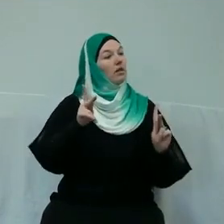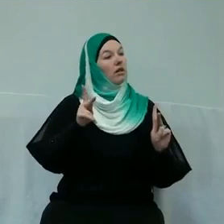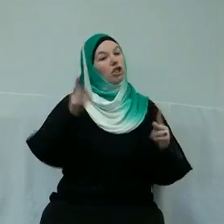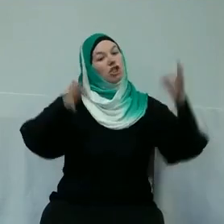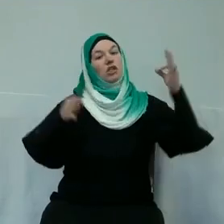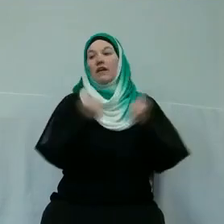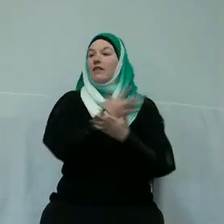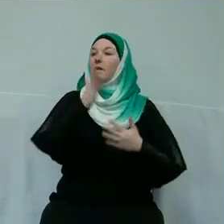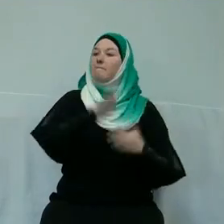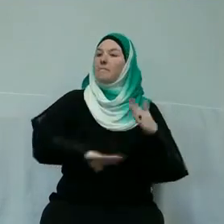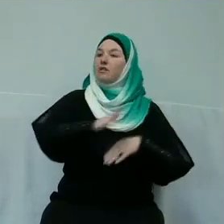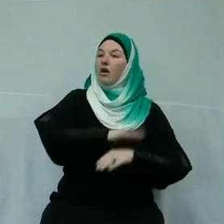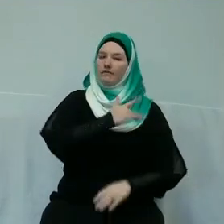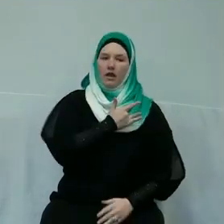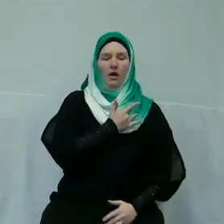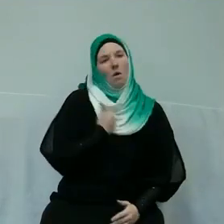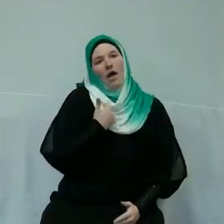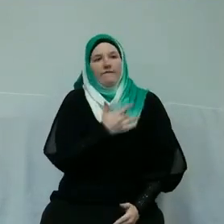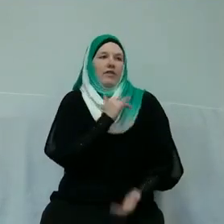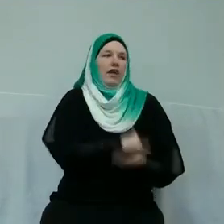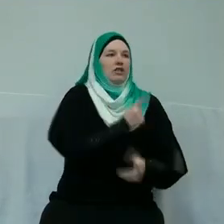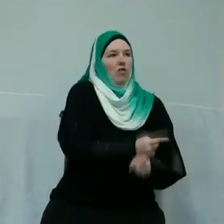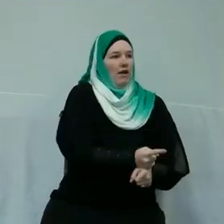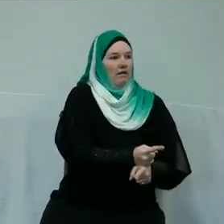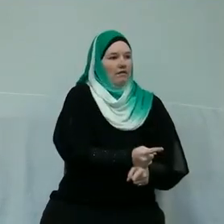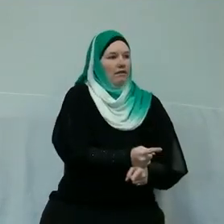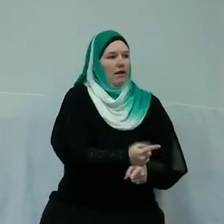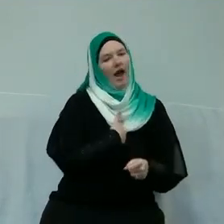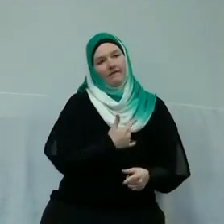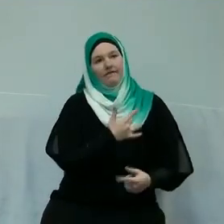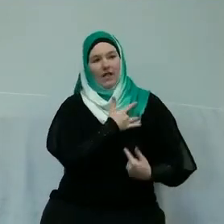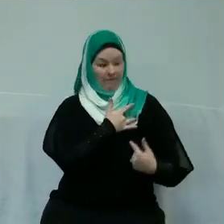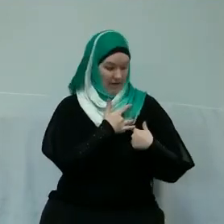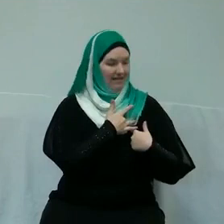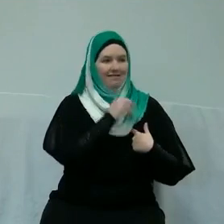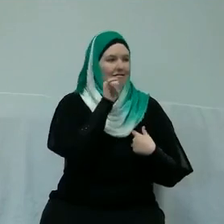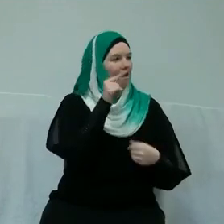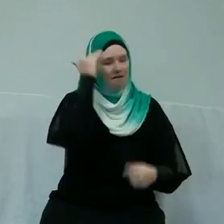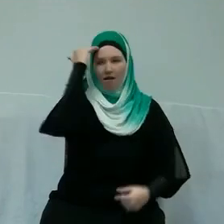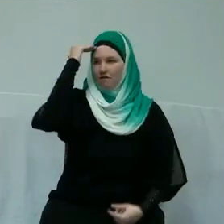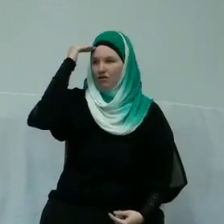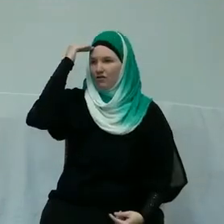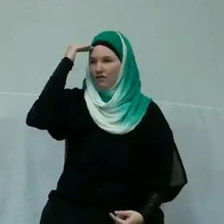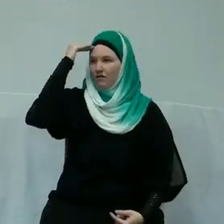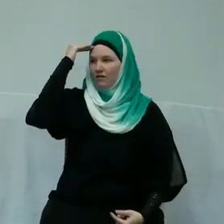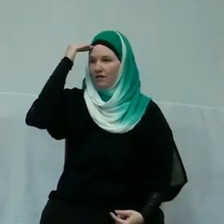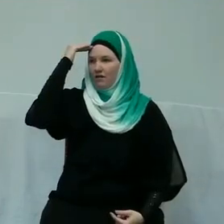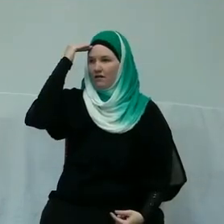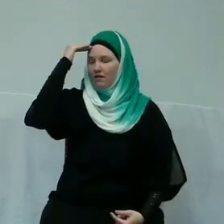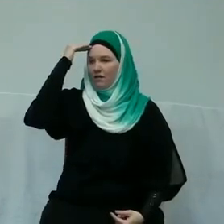feeling. I felt this is the right thing to do. Feeling is not knowledge. Feeling is not